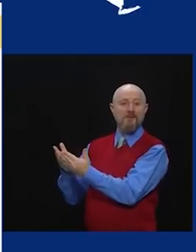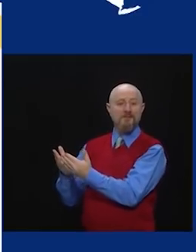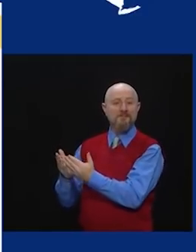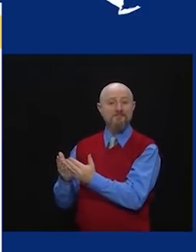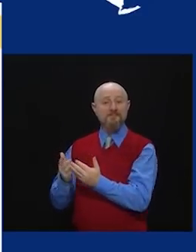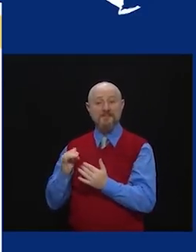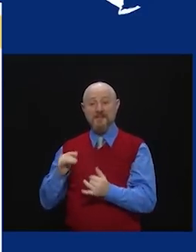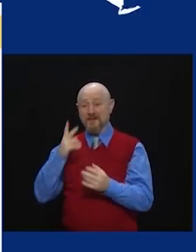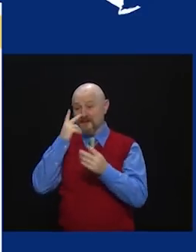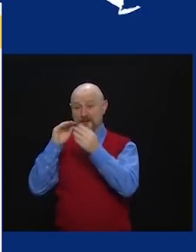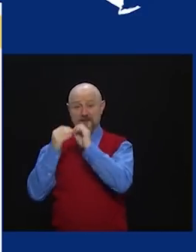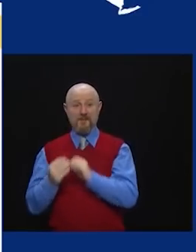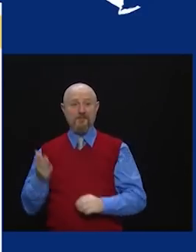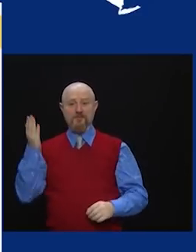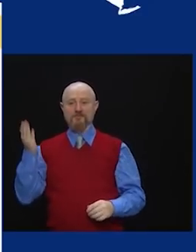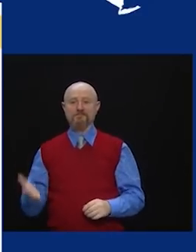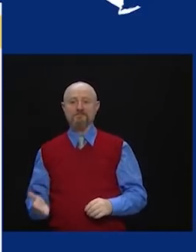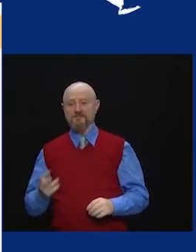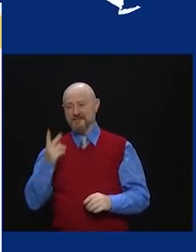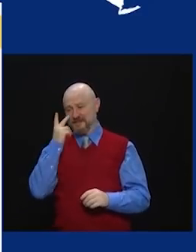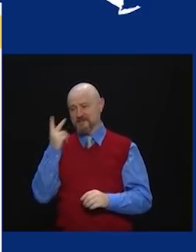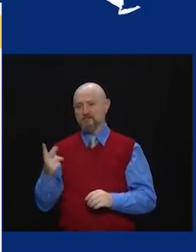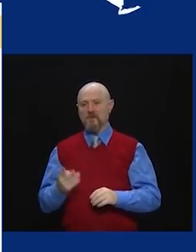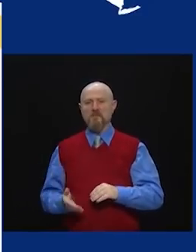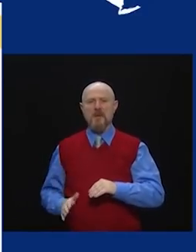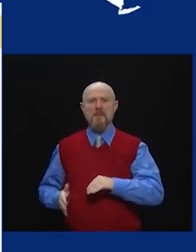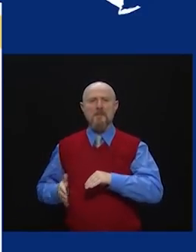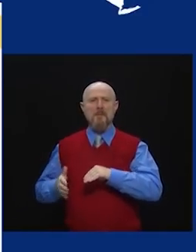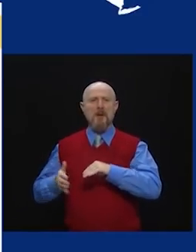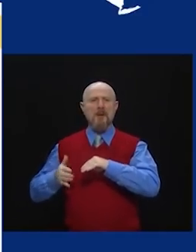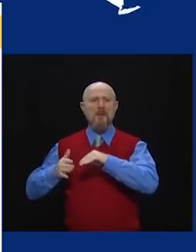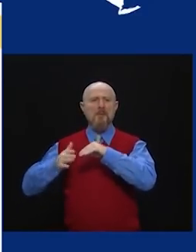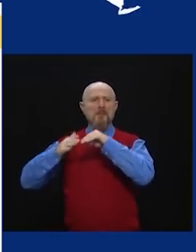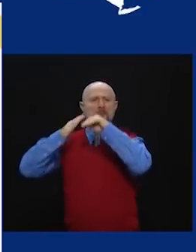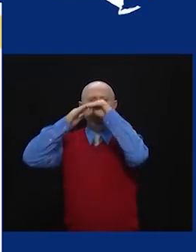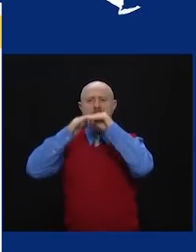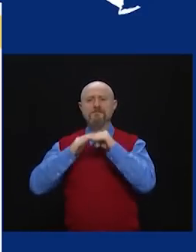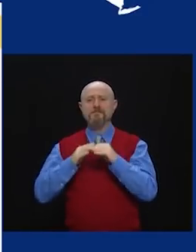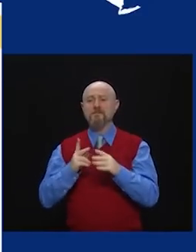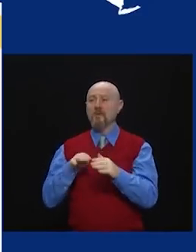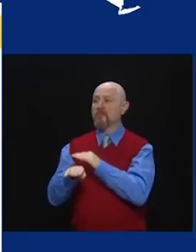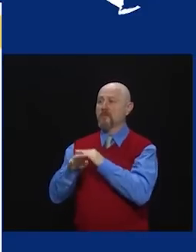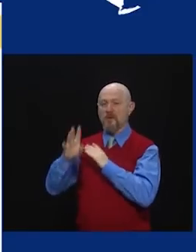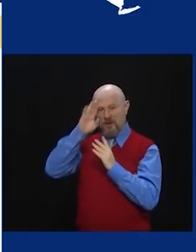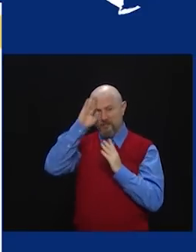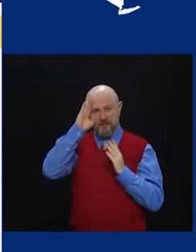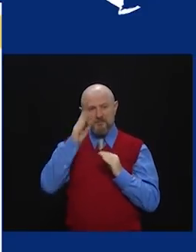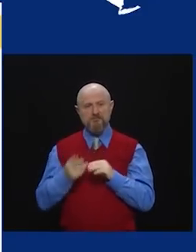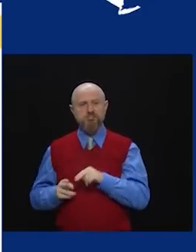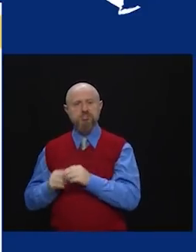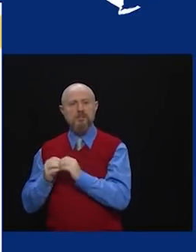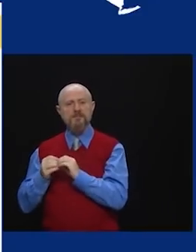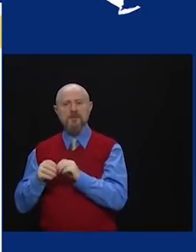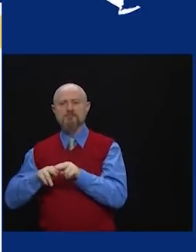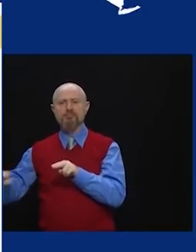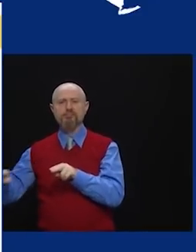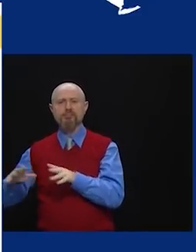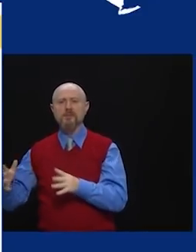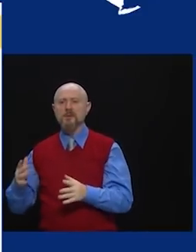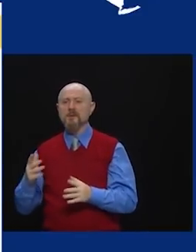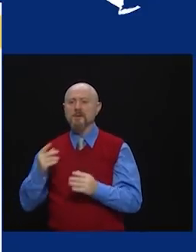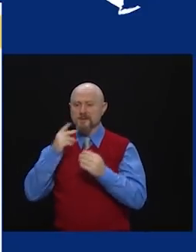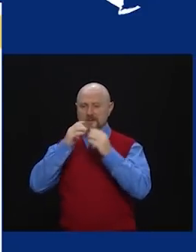positivity, individuals in the hospital, the number of people who are COVID patients in hospitals by region right there. New York City,